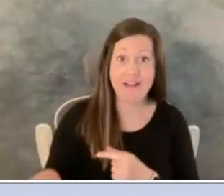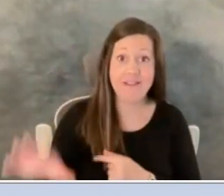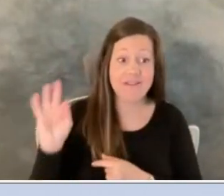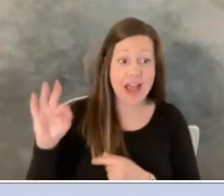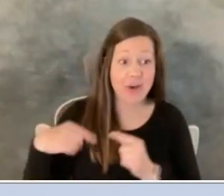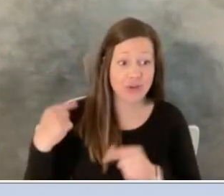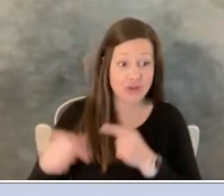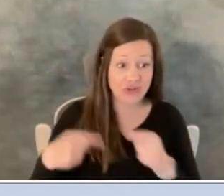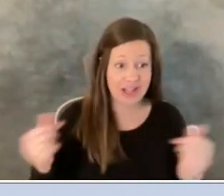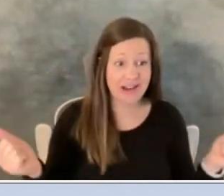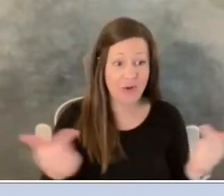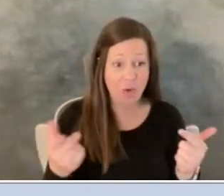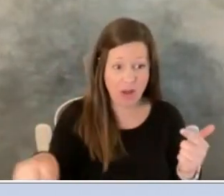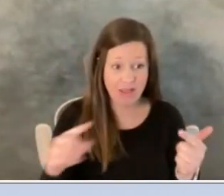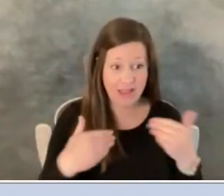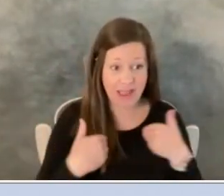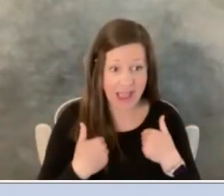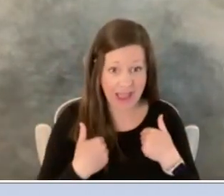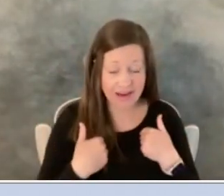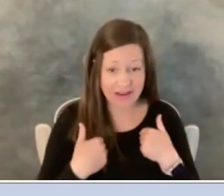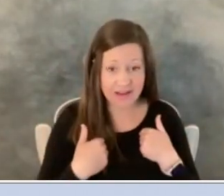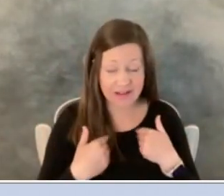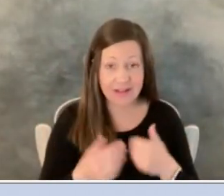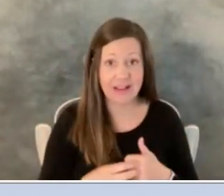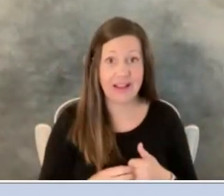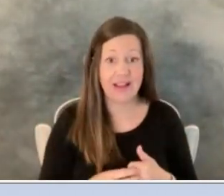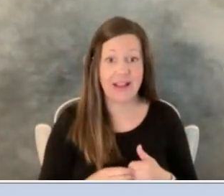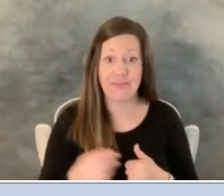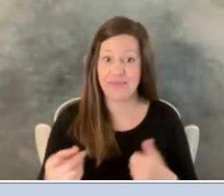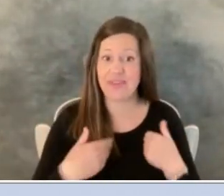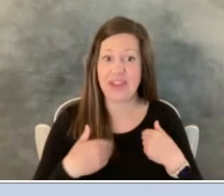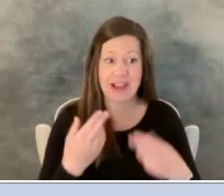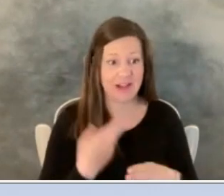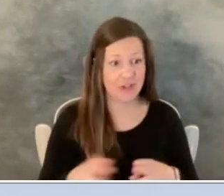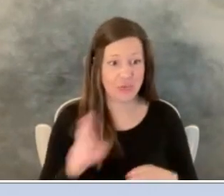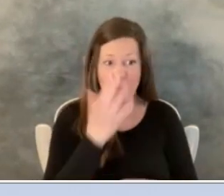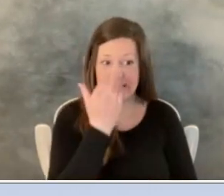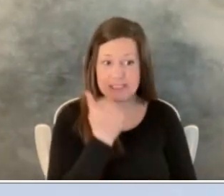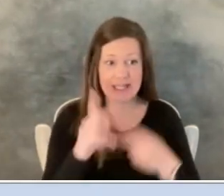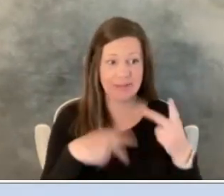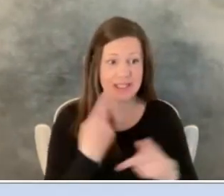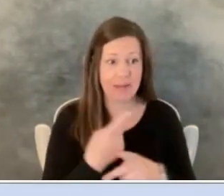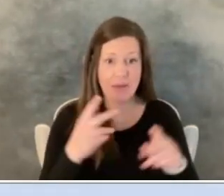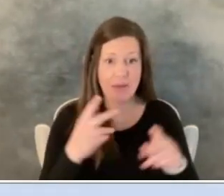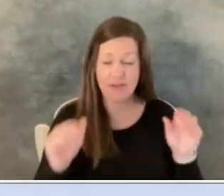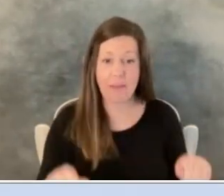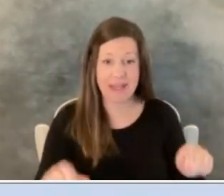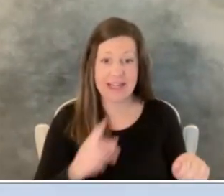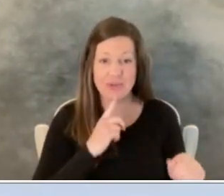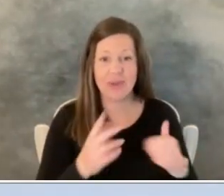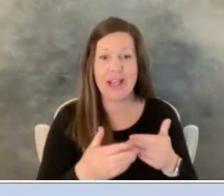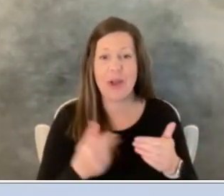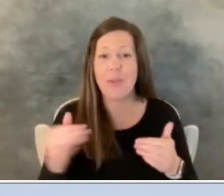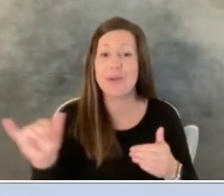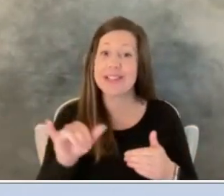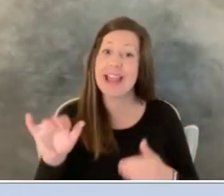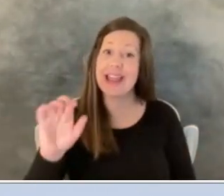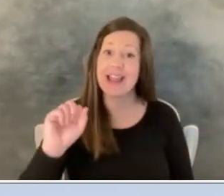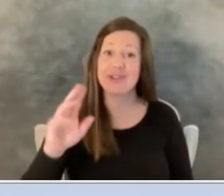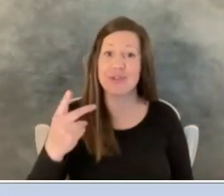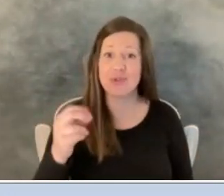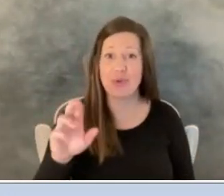them had, which gave them that short sleep type of capability. So almost like a superpower.